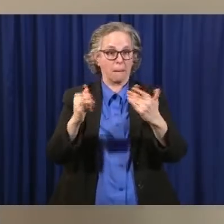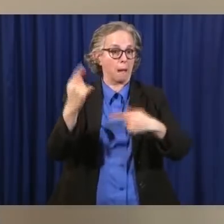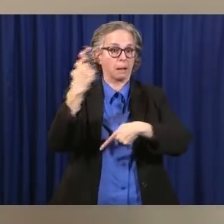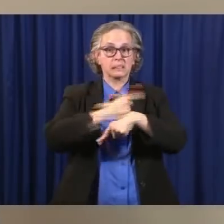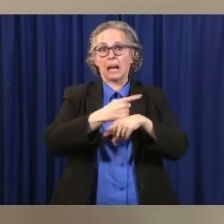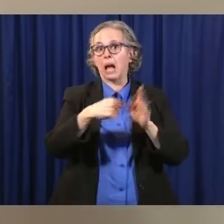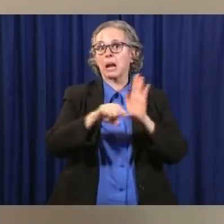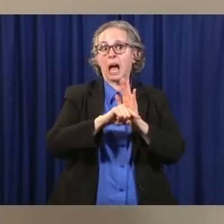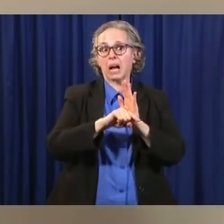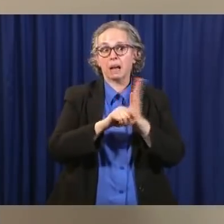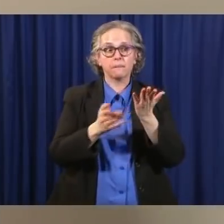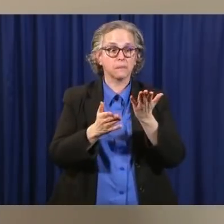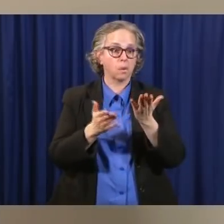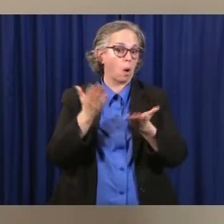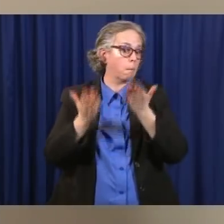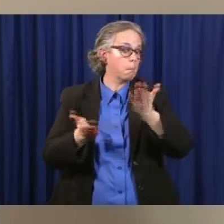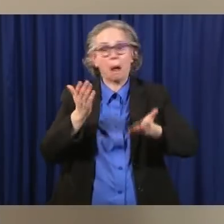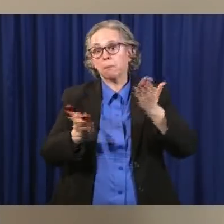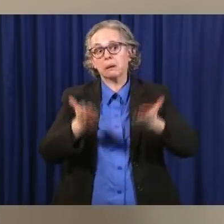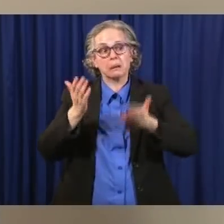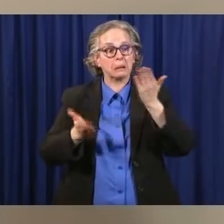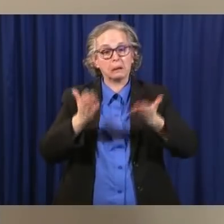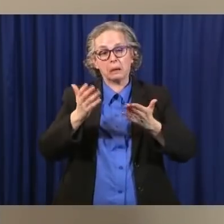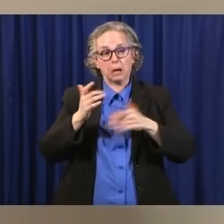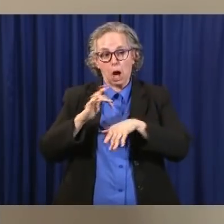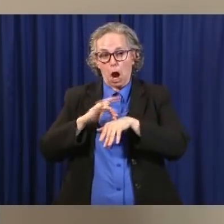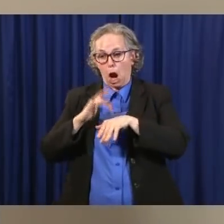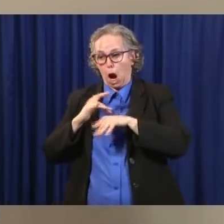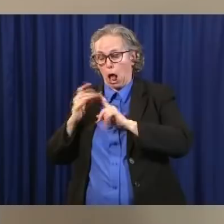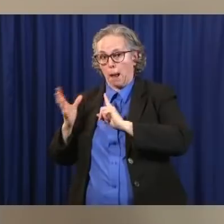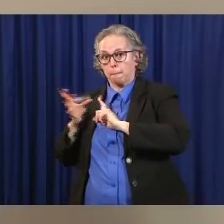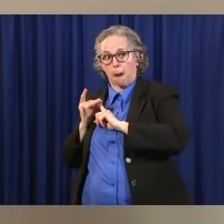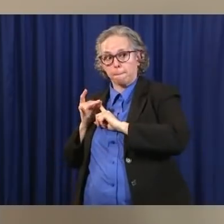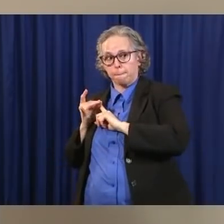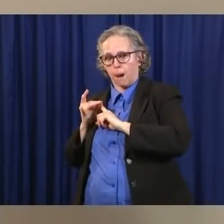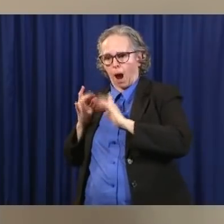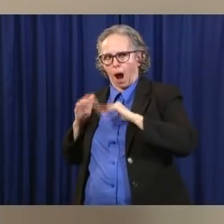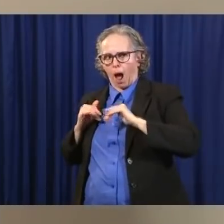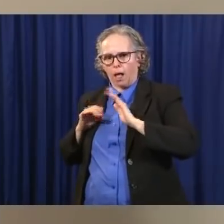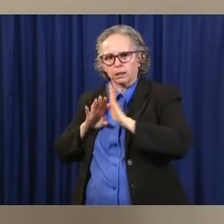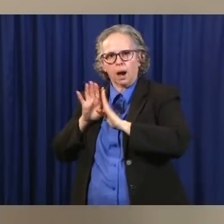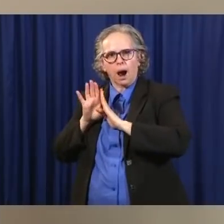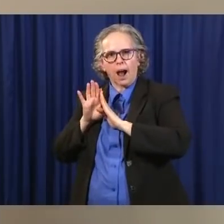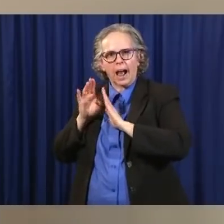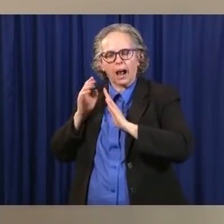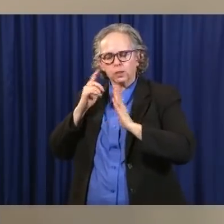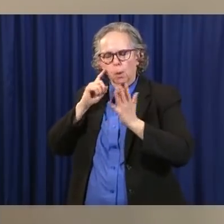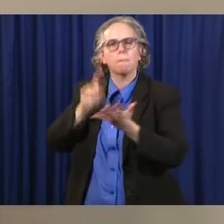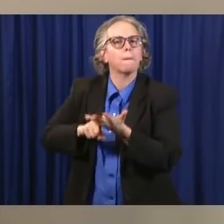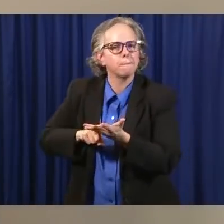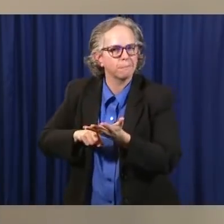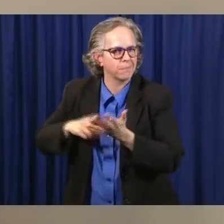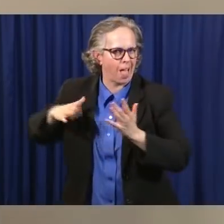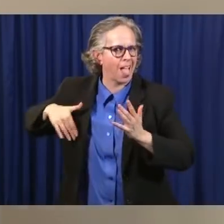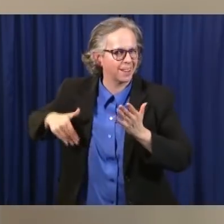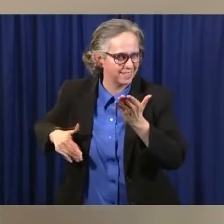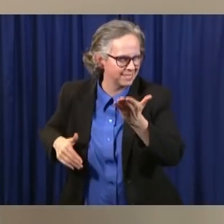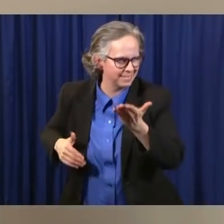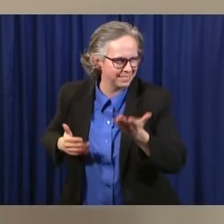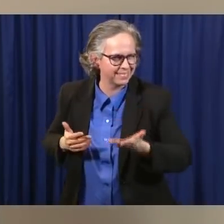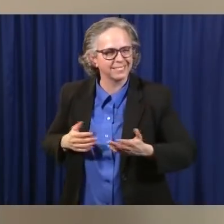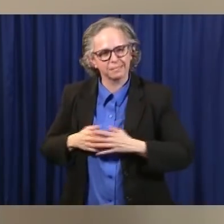be early in the disease process and we haven't picked it up. Also, it doesn't mean if you tested